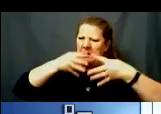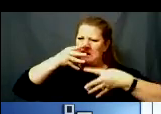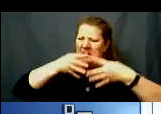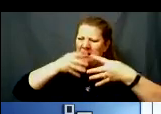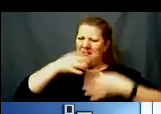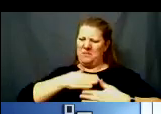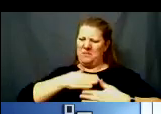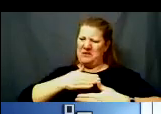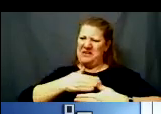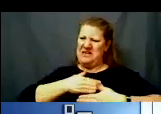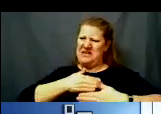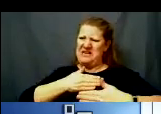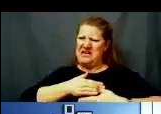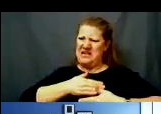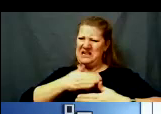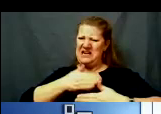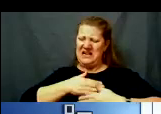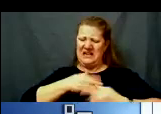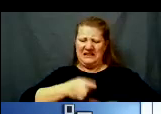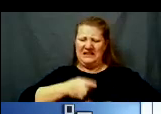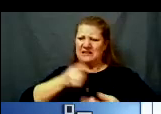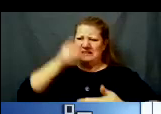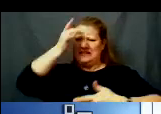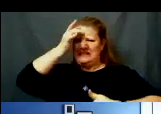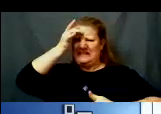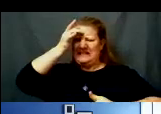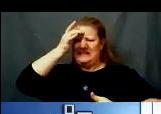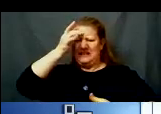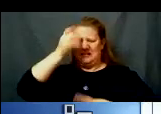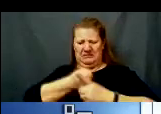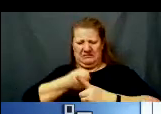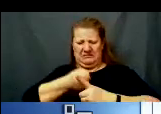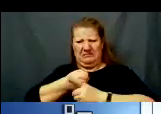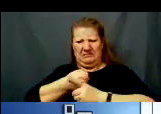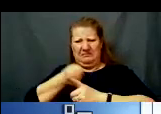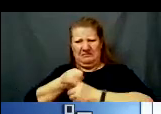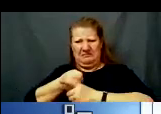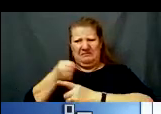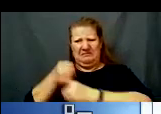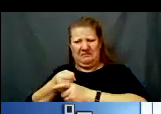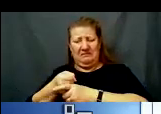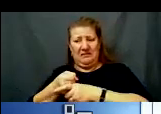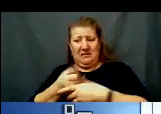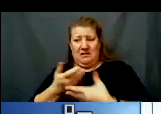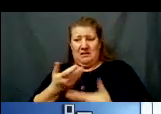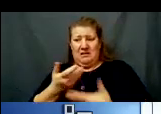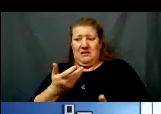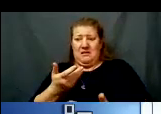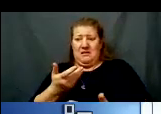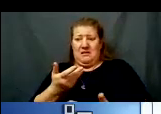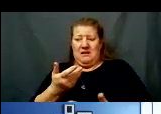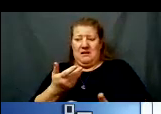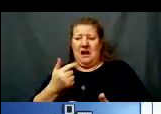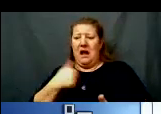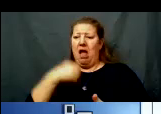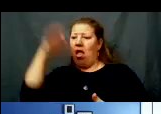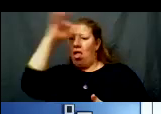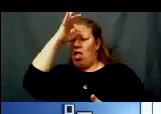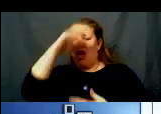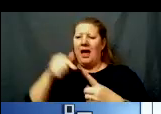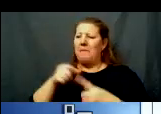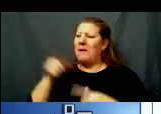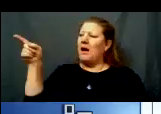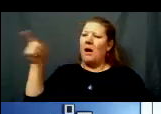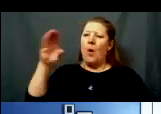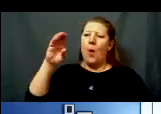breathing problems and I got really sick and had other respiratory problems. I had no idea about the coal ash, but